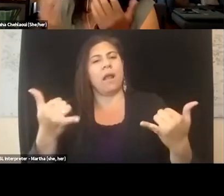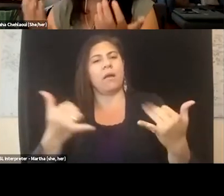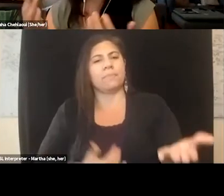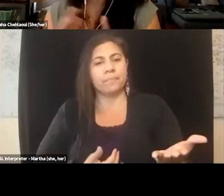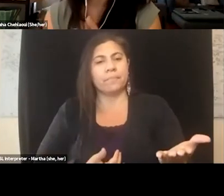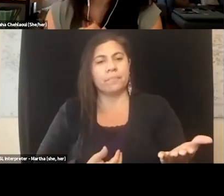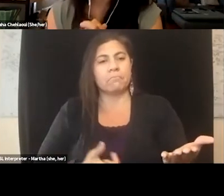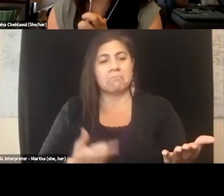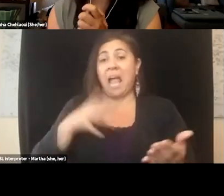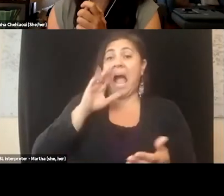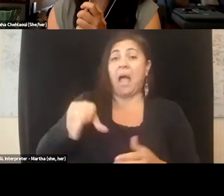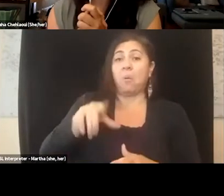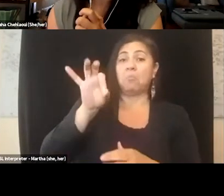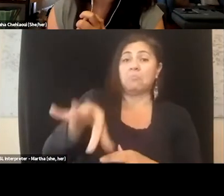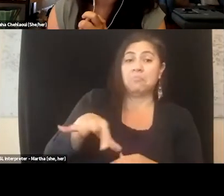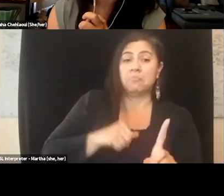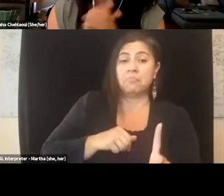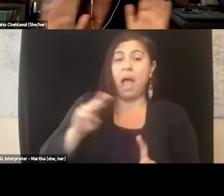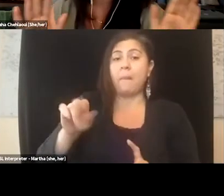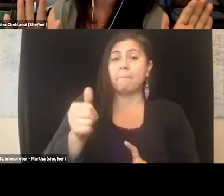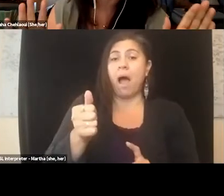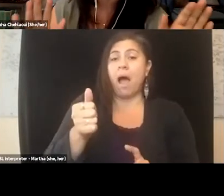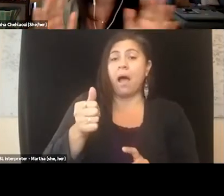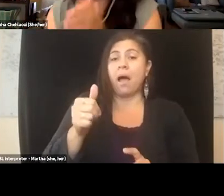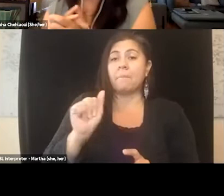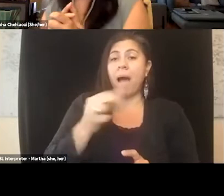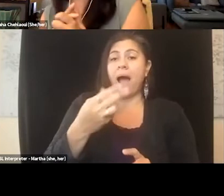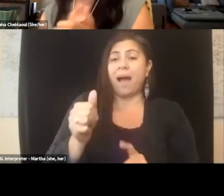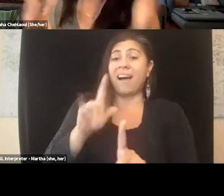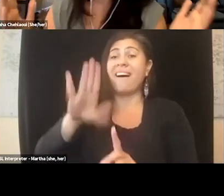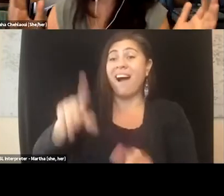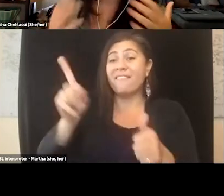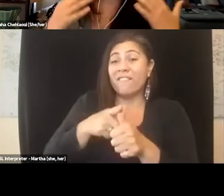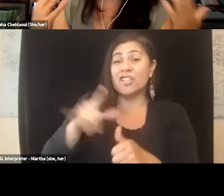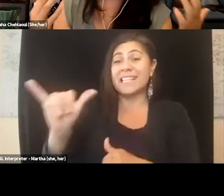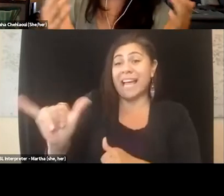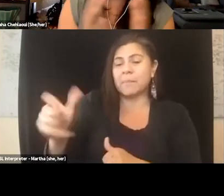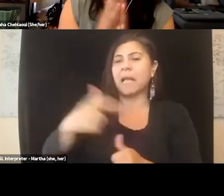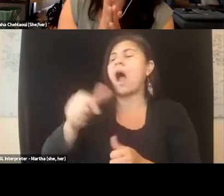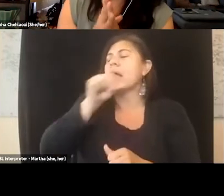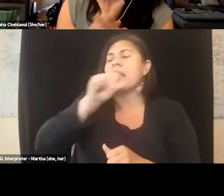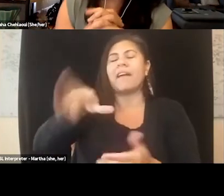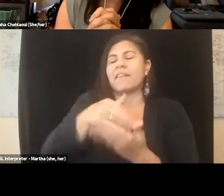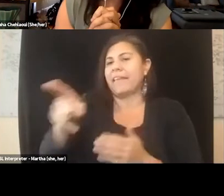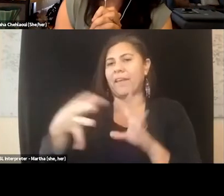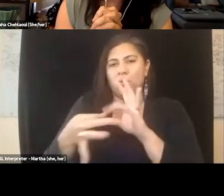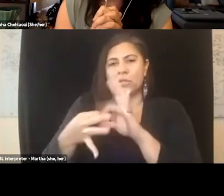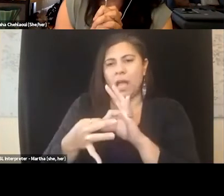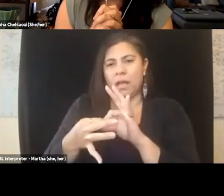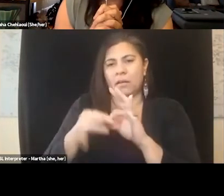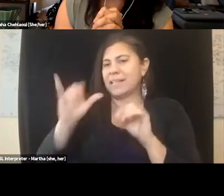I'll jump in. Yasmine, I love everything you say. Let me just put that out there. Also, everybody, this has just been so wonderful. But